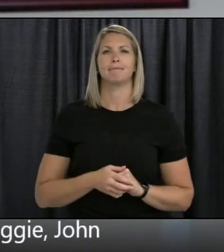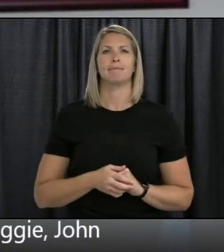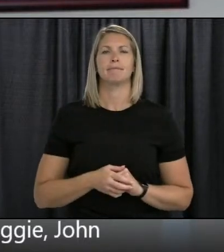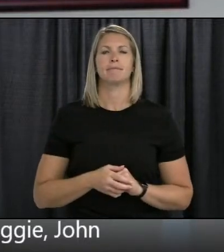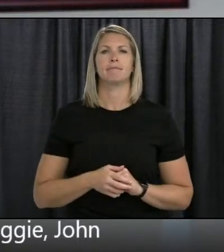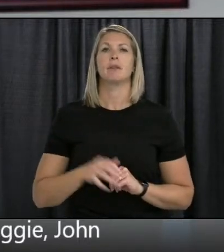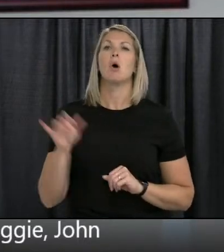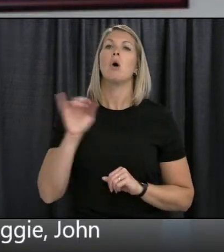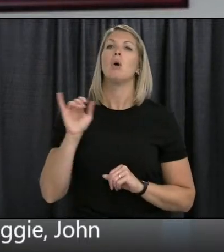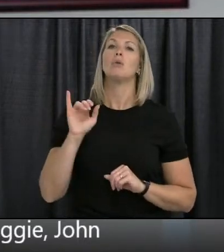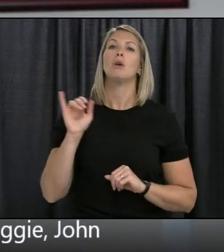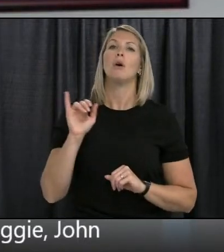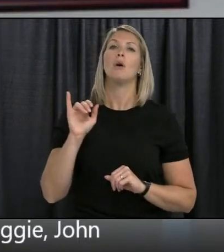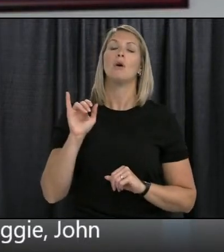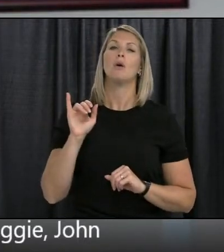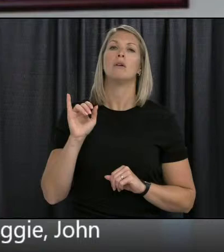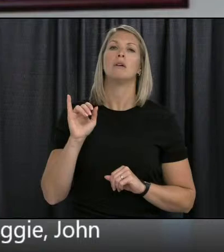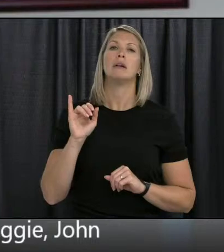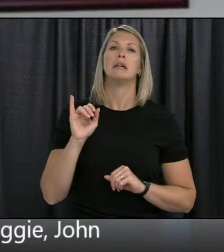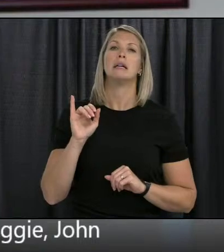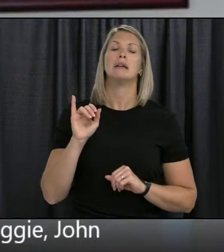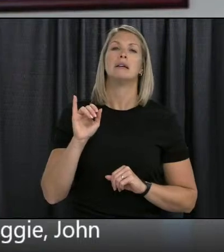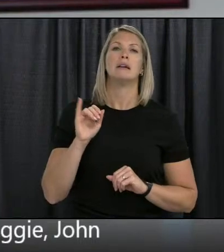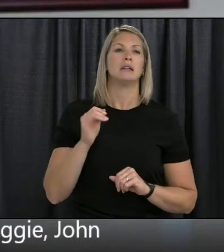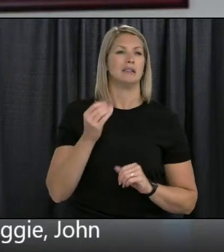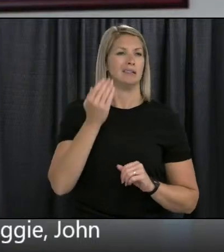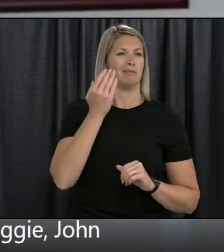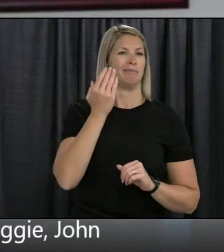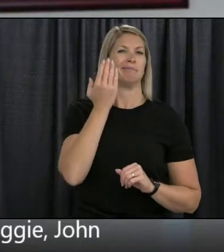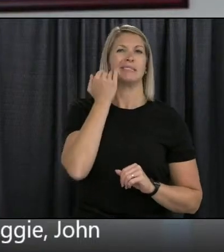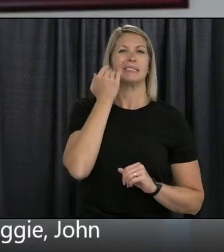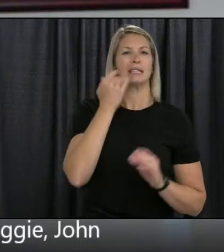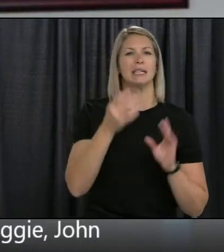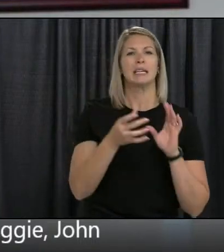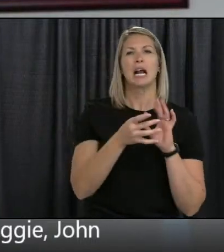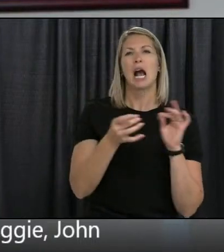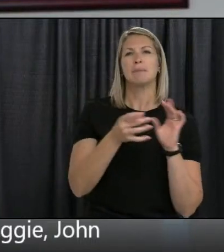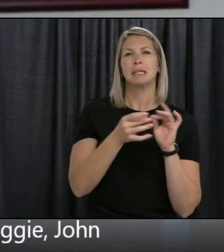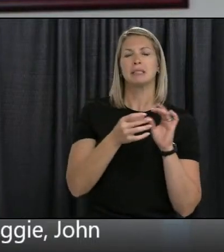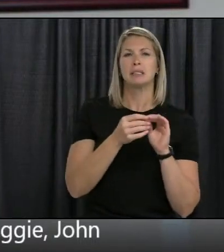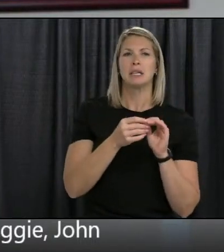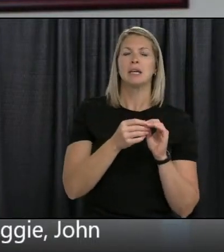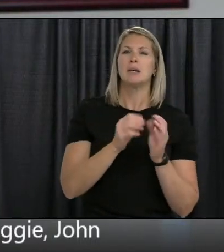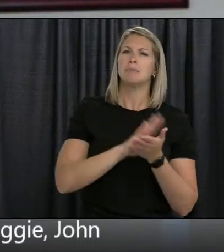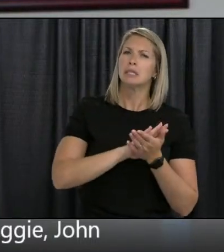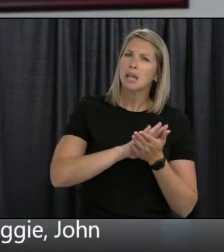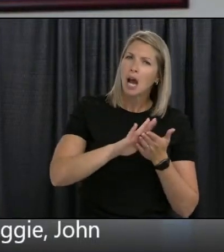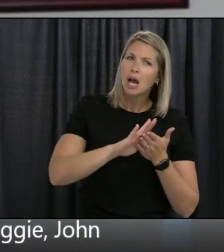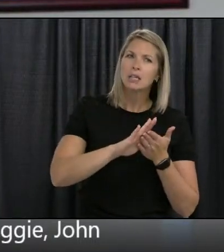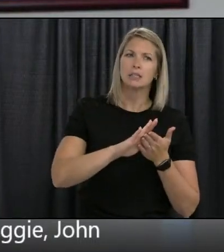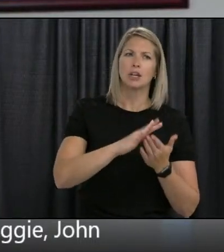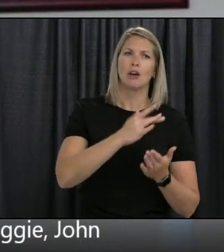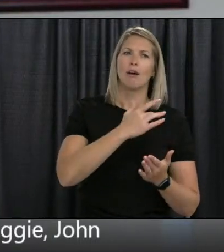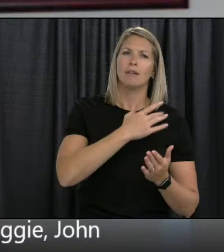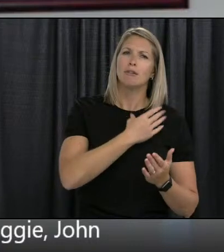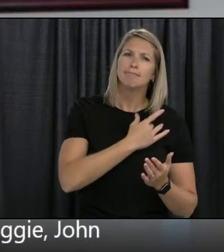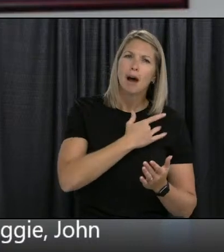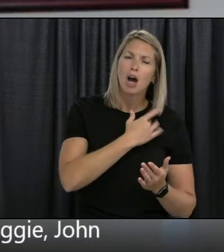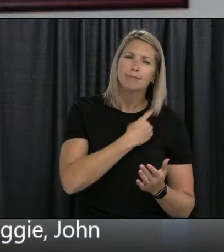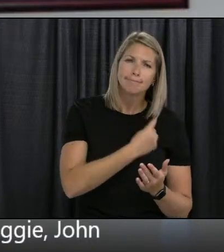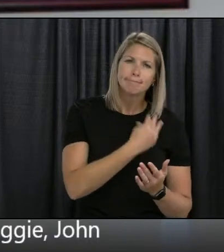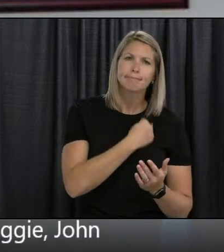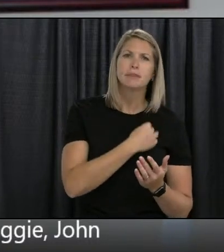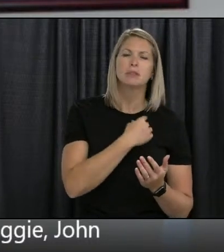there, of, be patient with various employees that are, making sure that whether it's at the border,